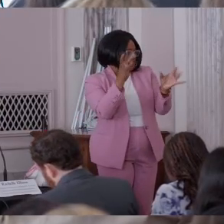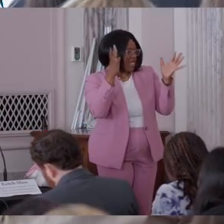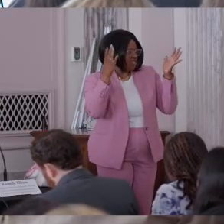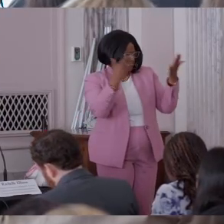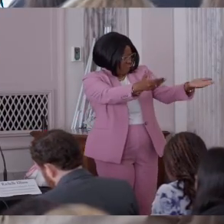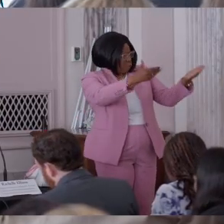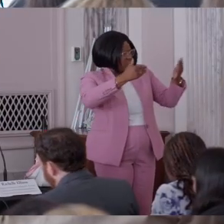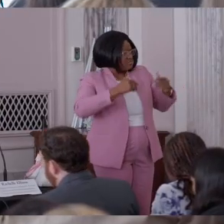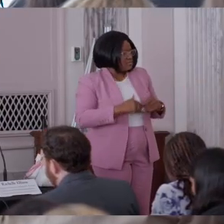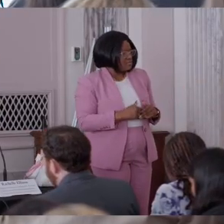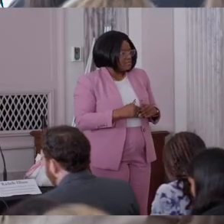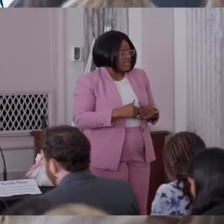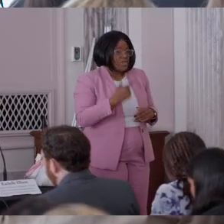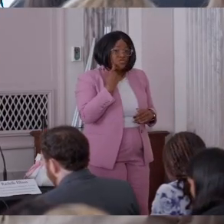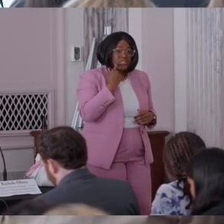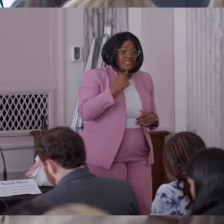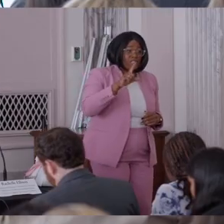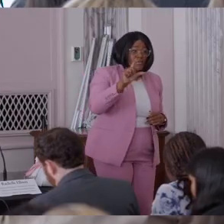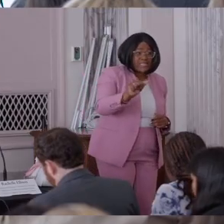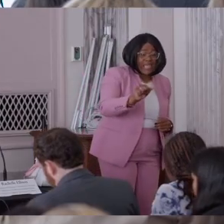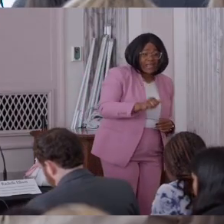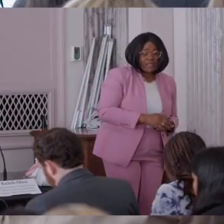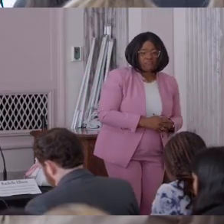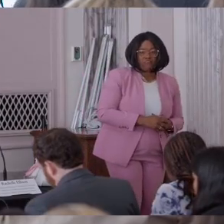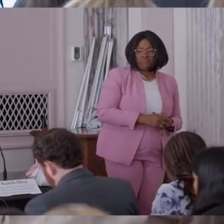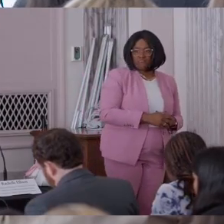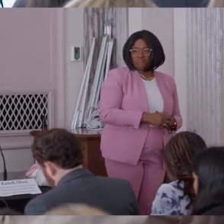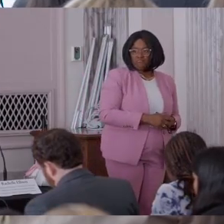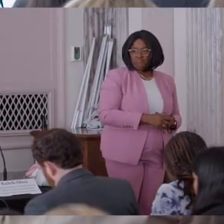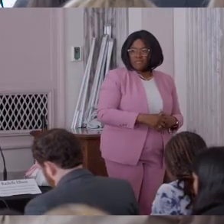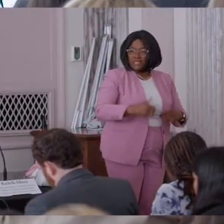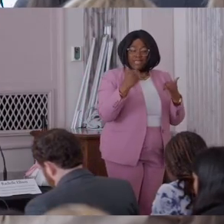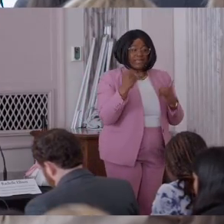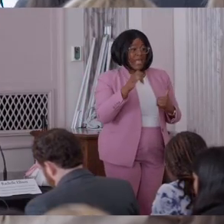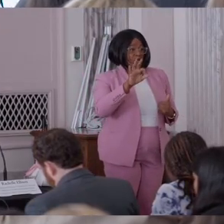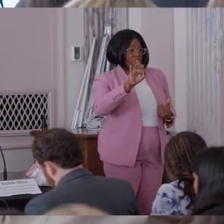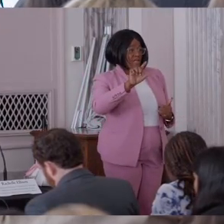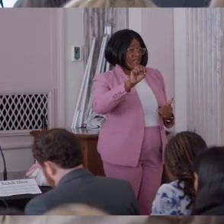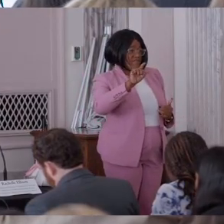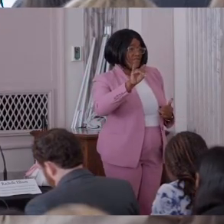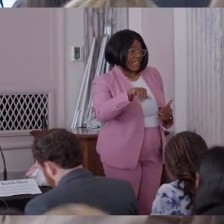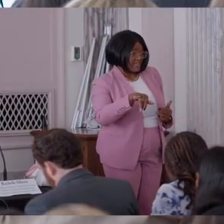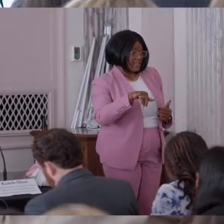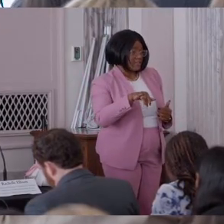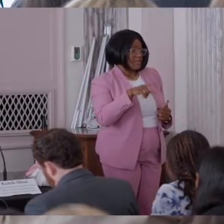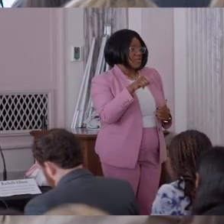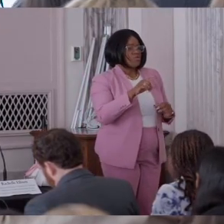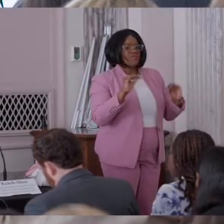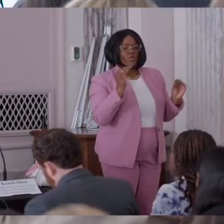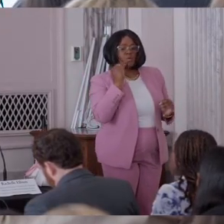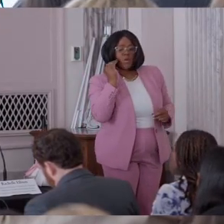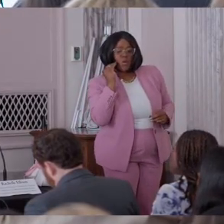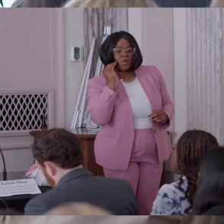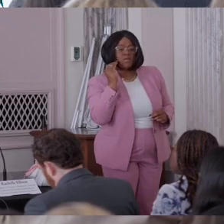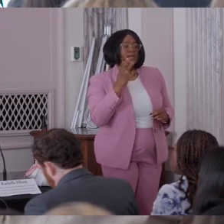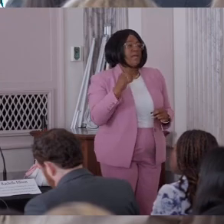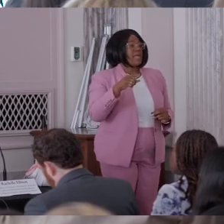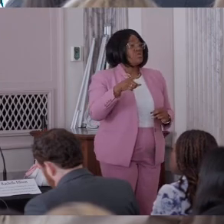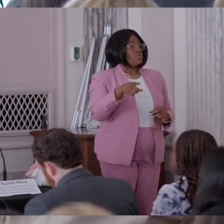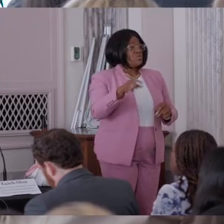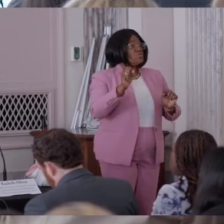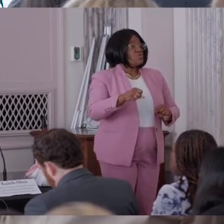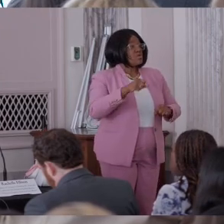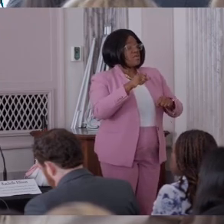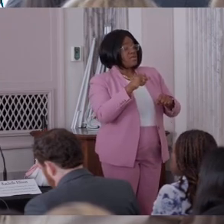And just recently in the state of Louisiana, it's now a felony if you're found to be homeless, and you can not only